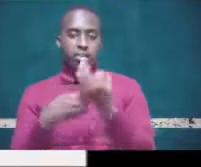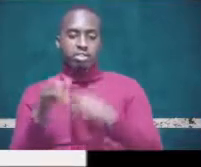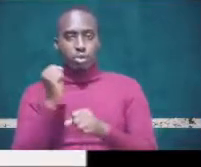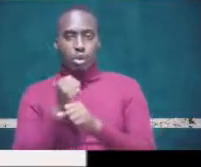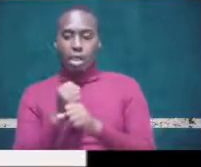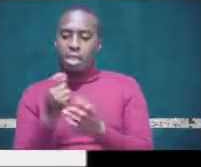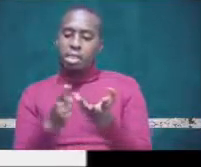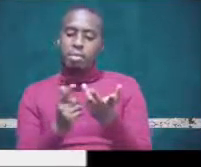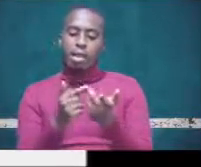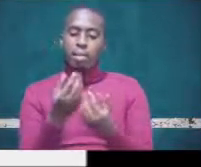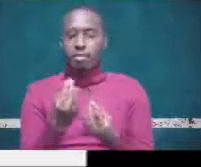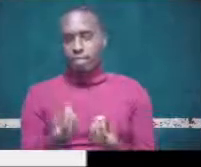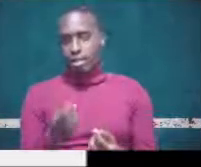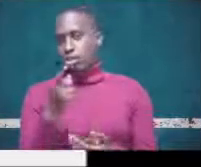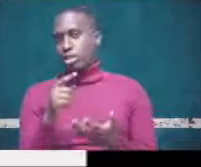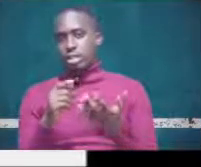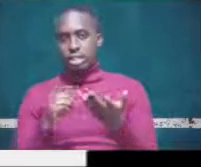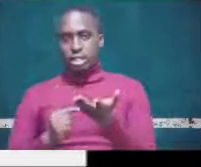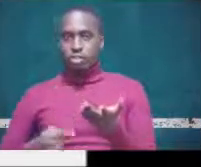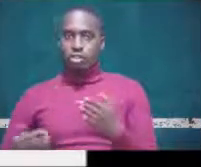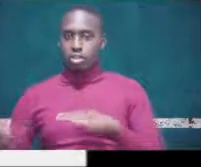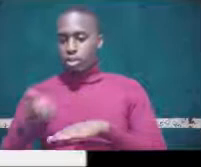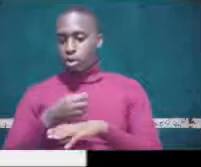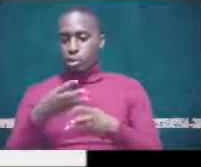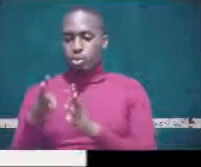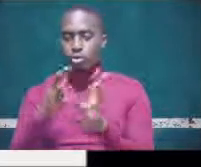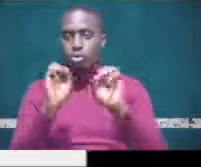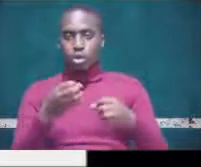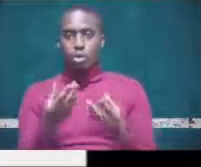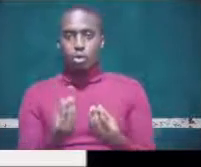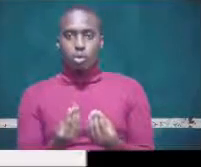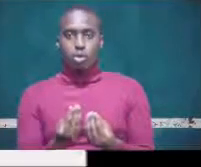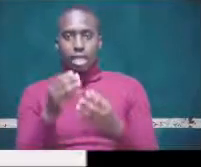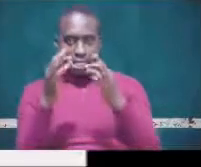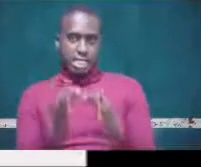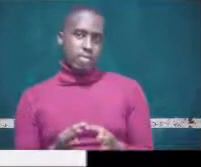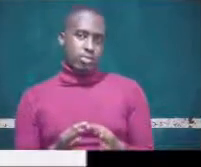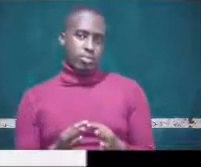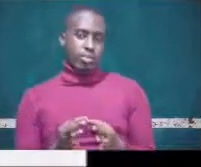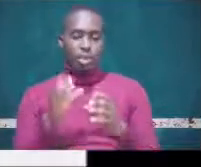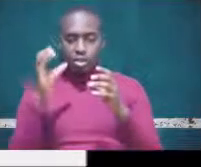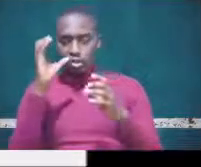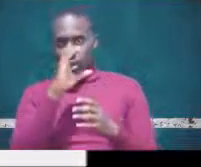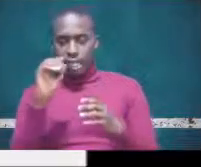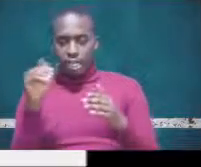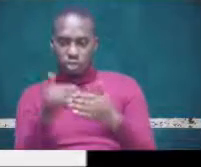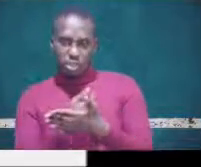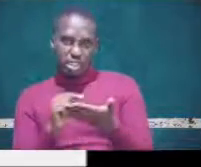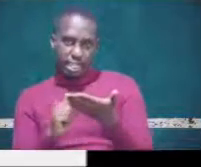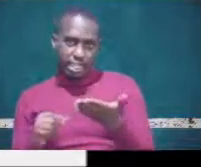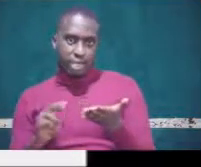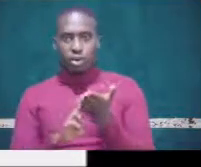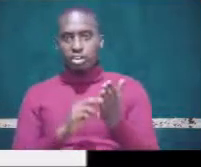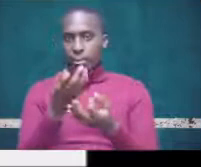money. So that is technology, creating a way how you can simplify a task, finding a new technique, using